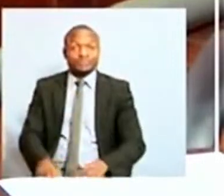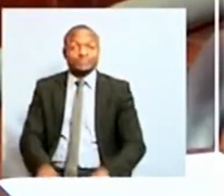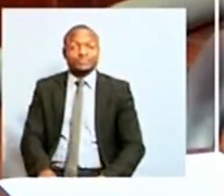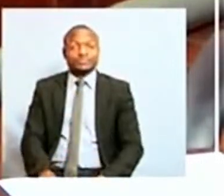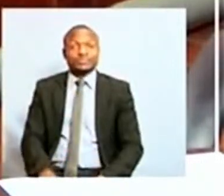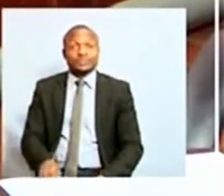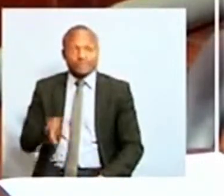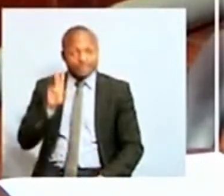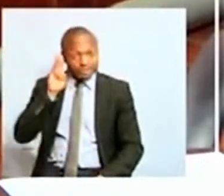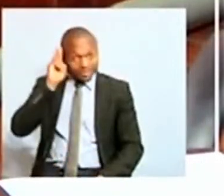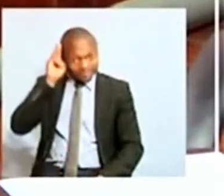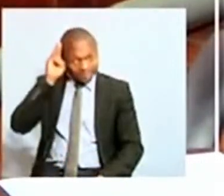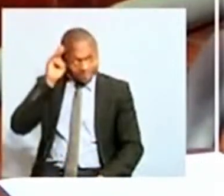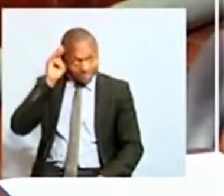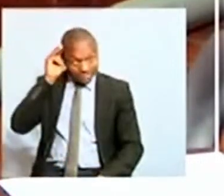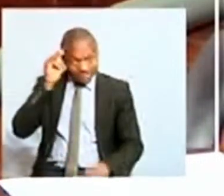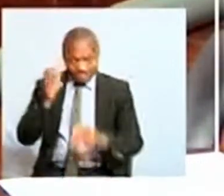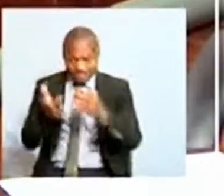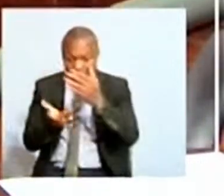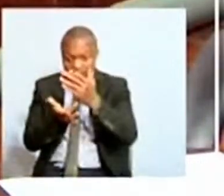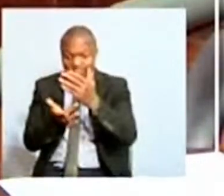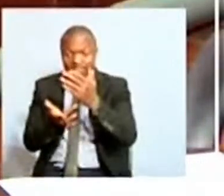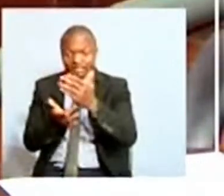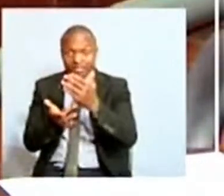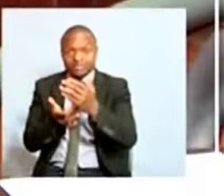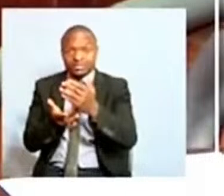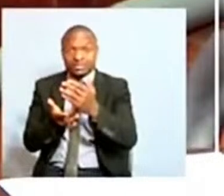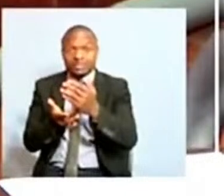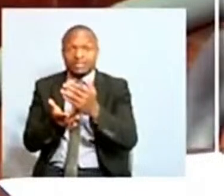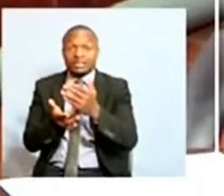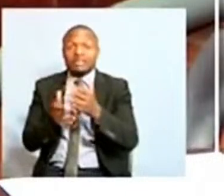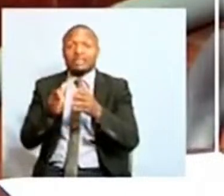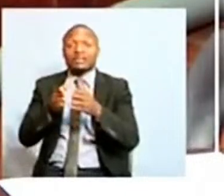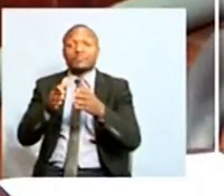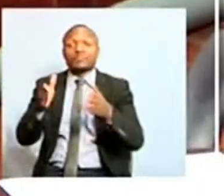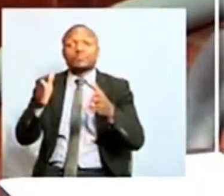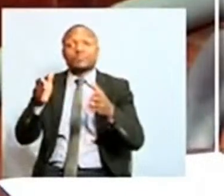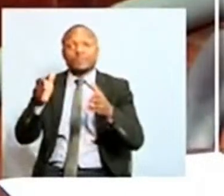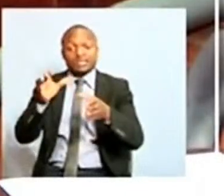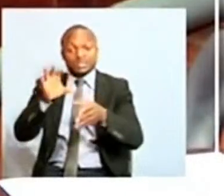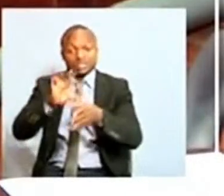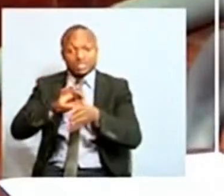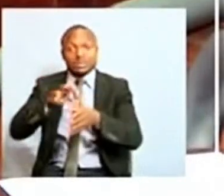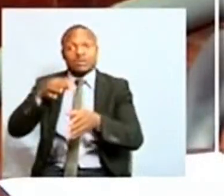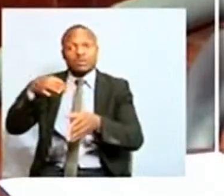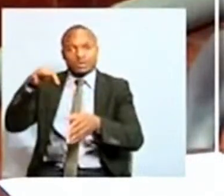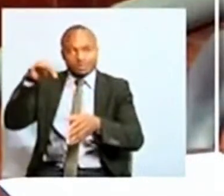The Ministry of Technology is a major stakeholder.